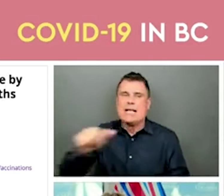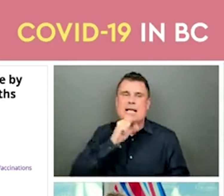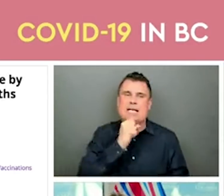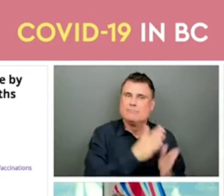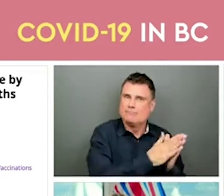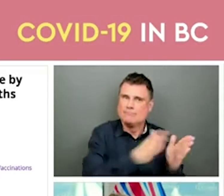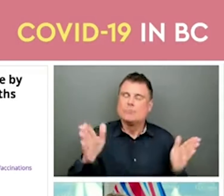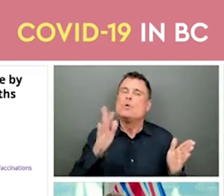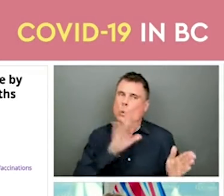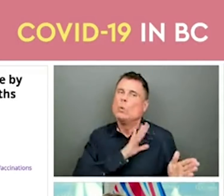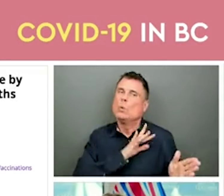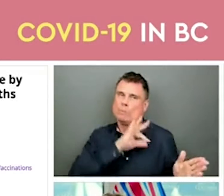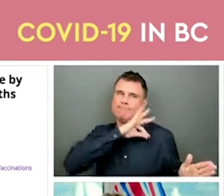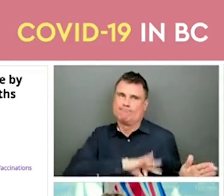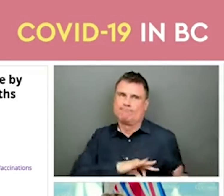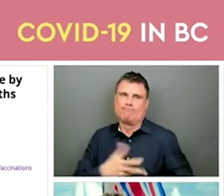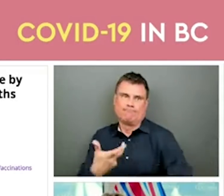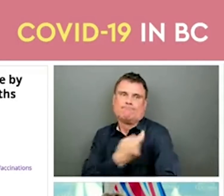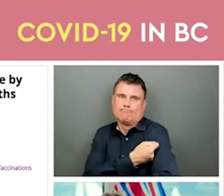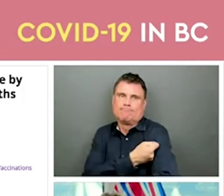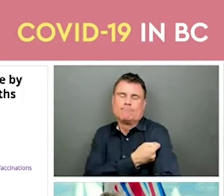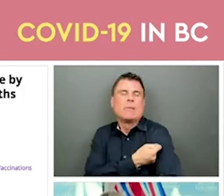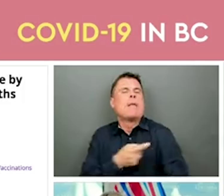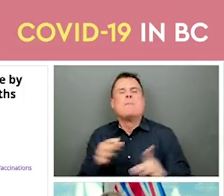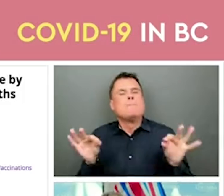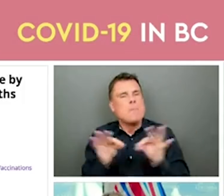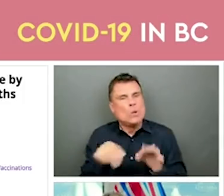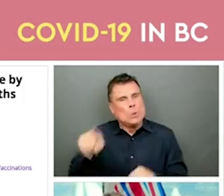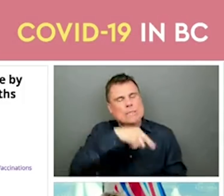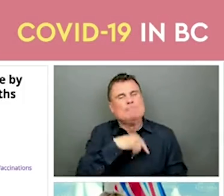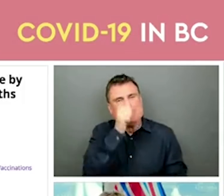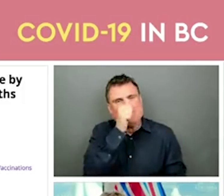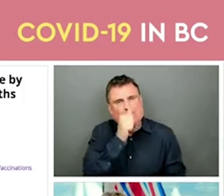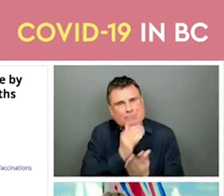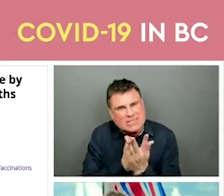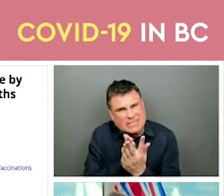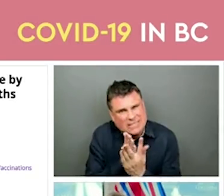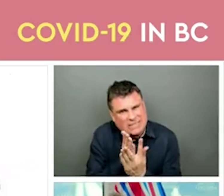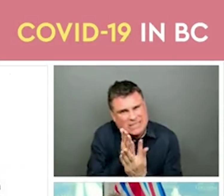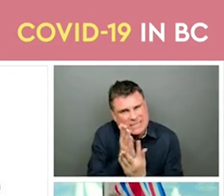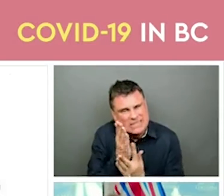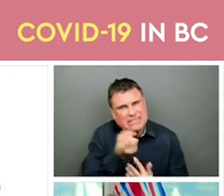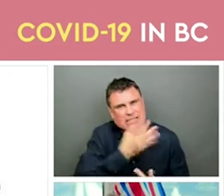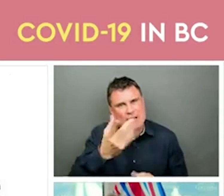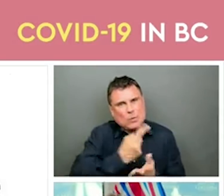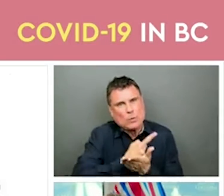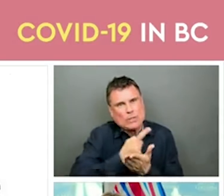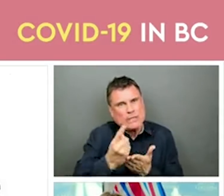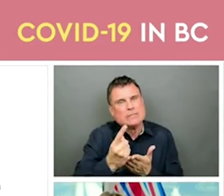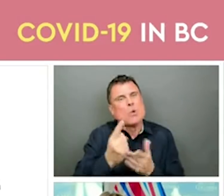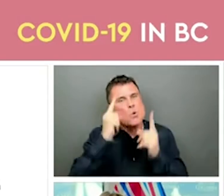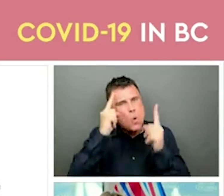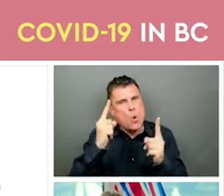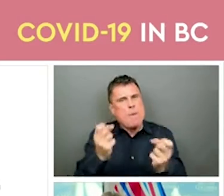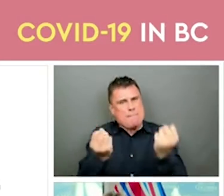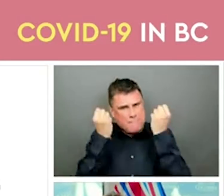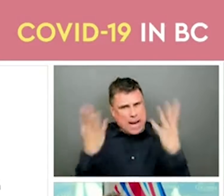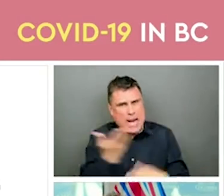through the next few weeks and make sure that we get as many people immunized as we can.